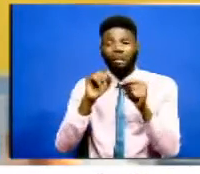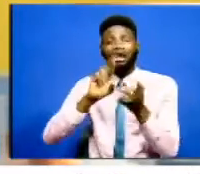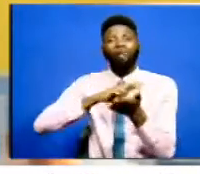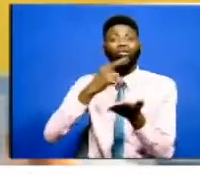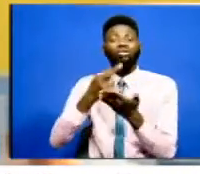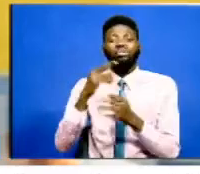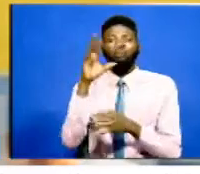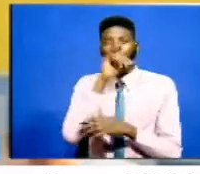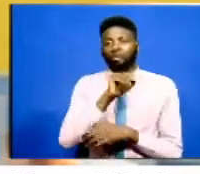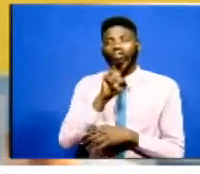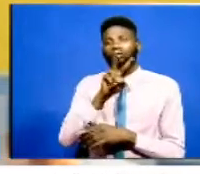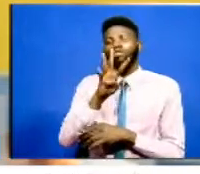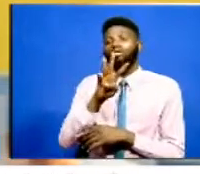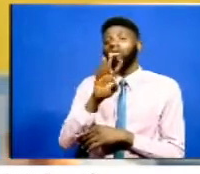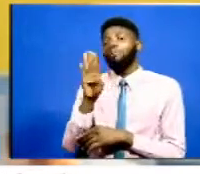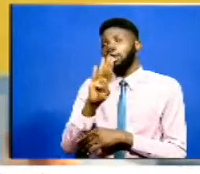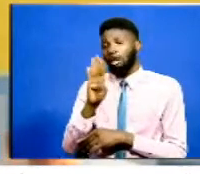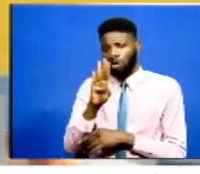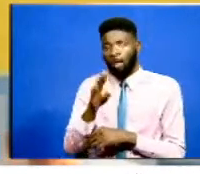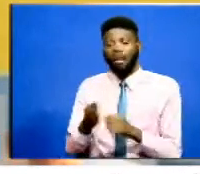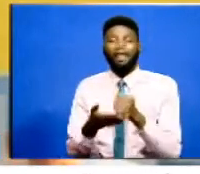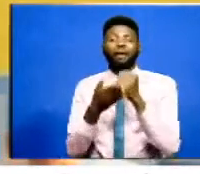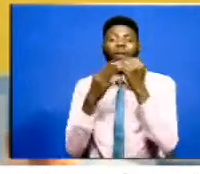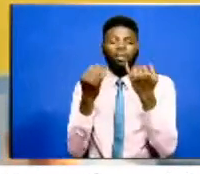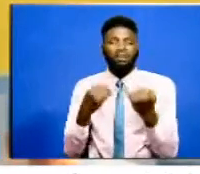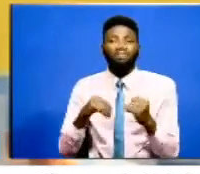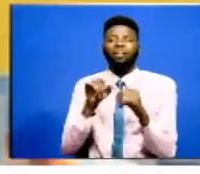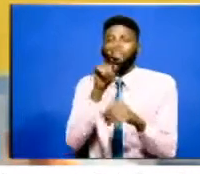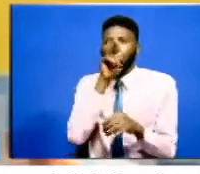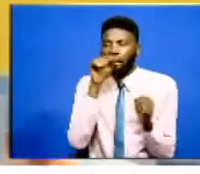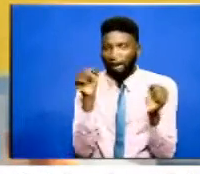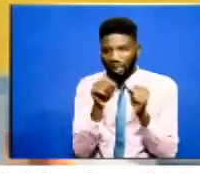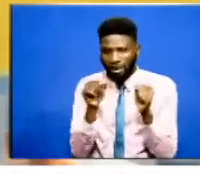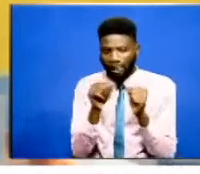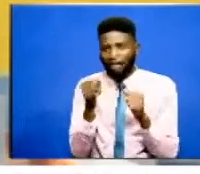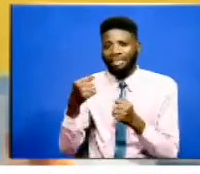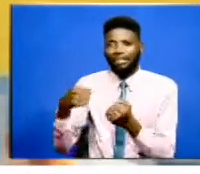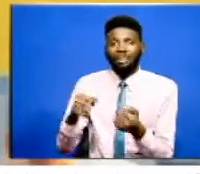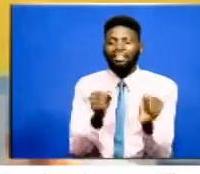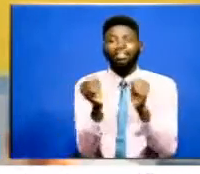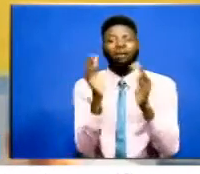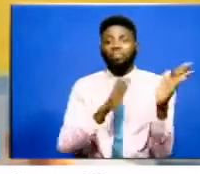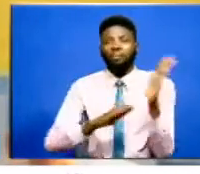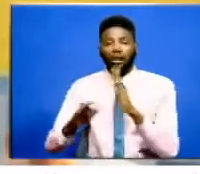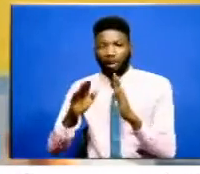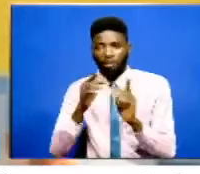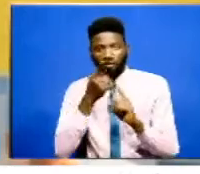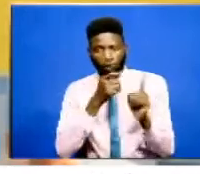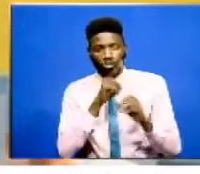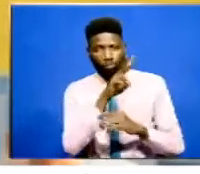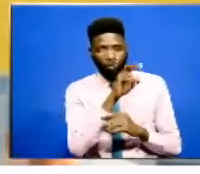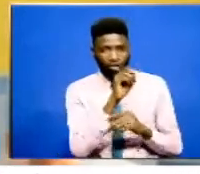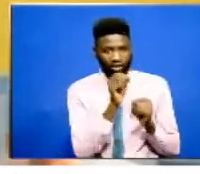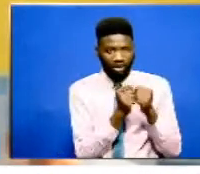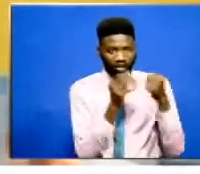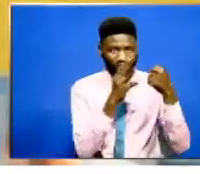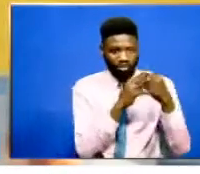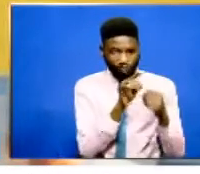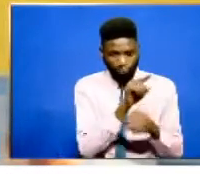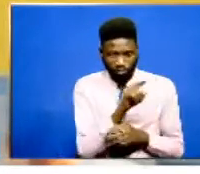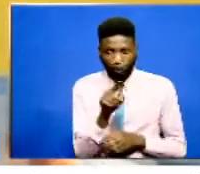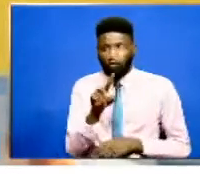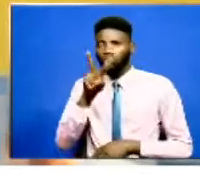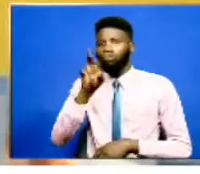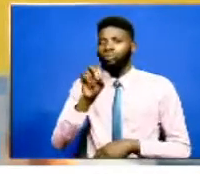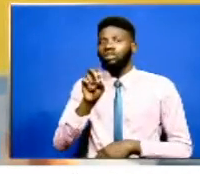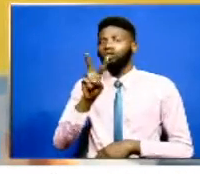current malaria strategic plan, which covers between 2019 and 2023, is